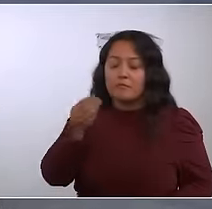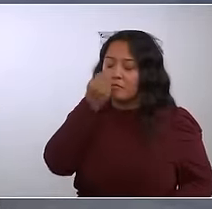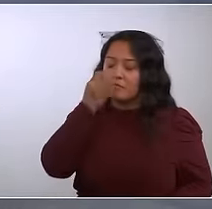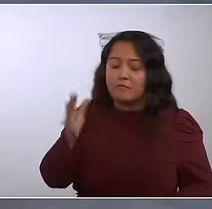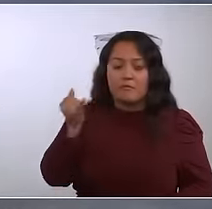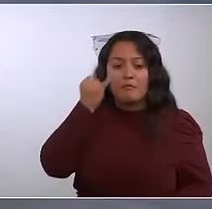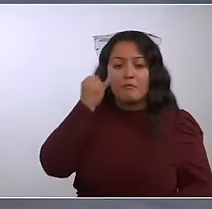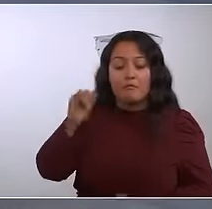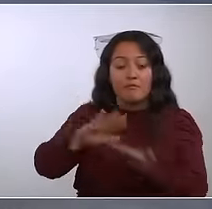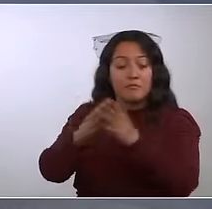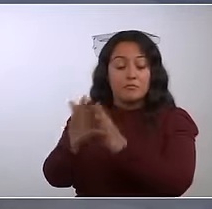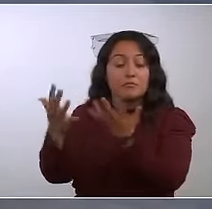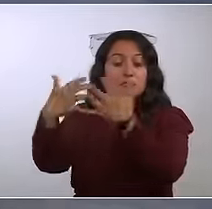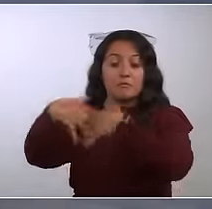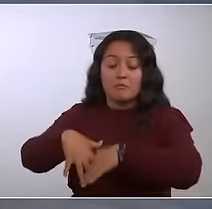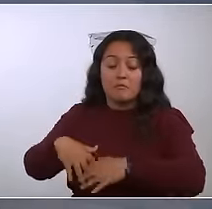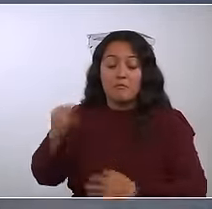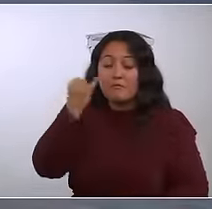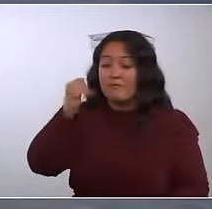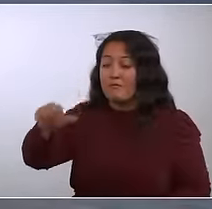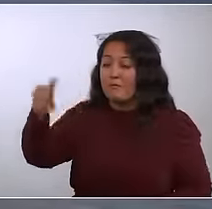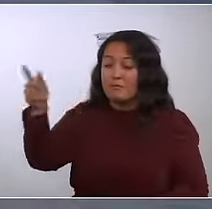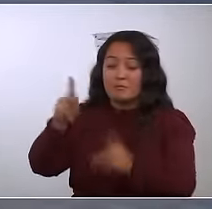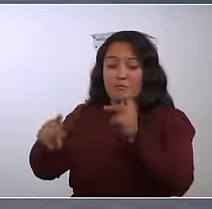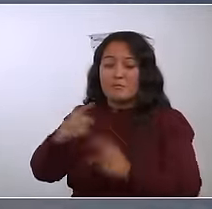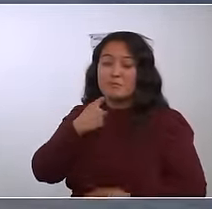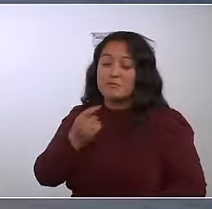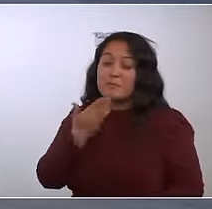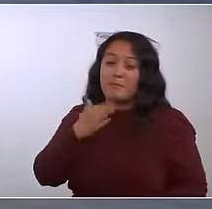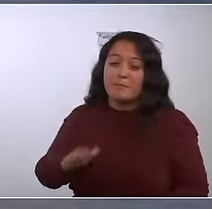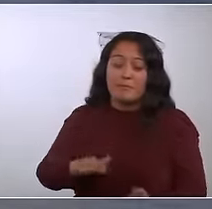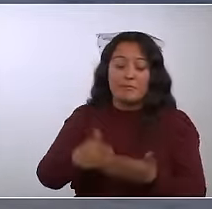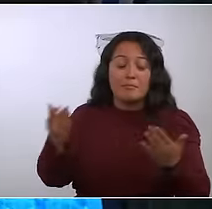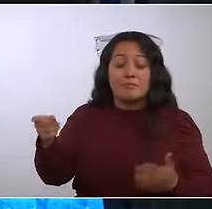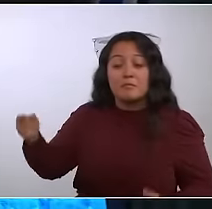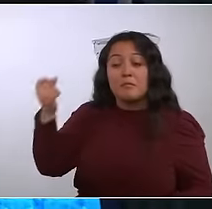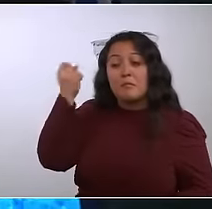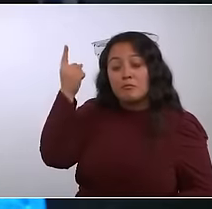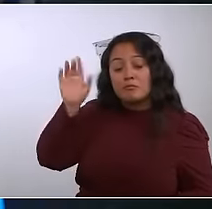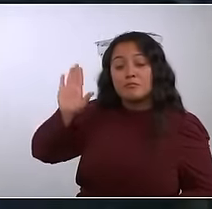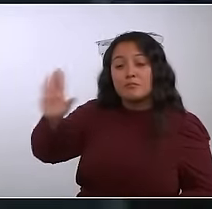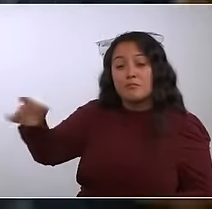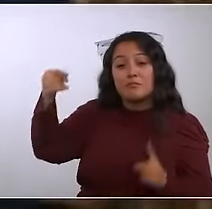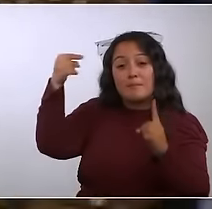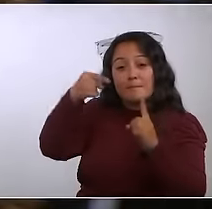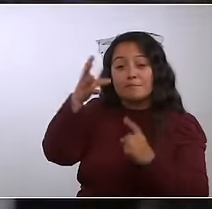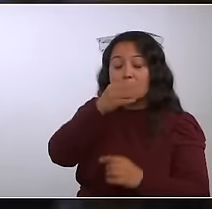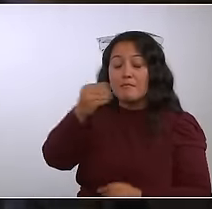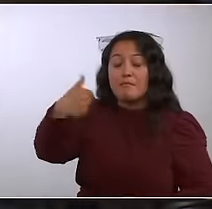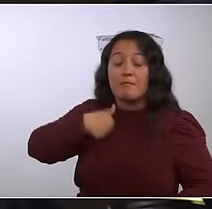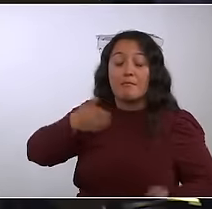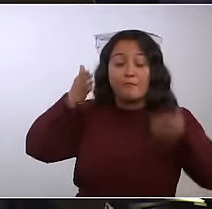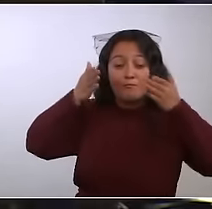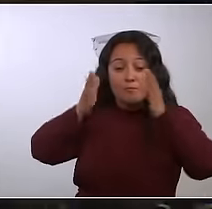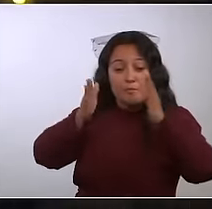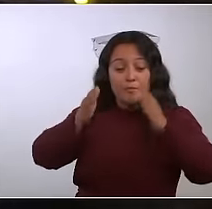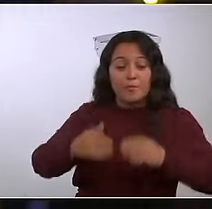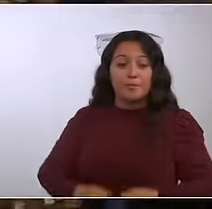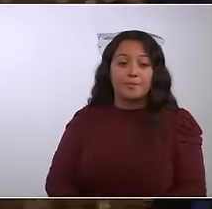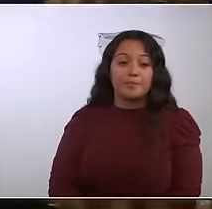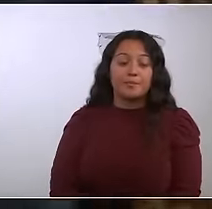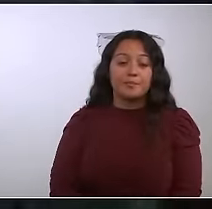derrotada. If he was criticized. No importa si ellos fueron he criticados. Knew his mission. Él sabía su and misión. He had a focus. Y él tuvo un enfoque.